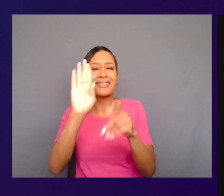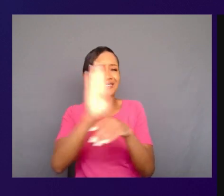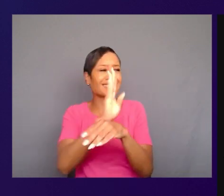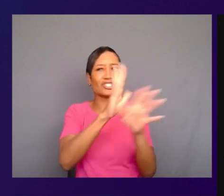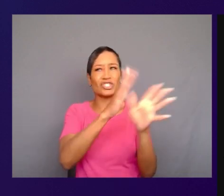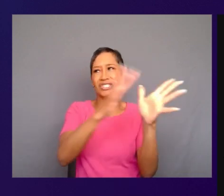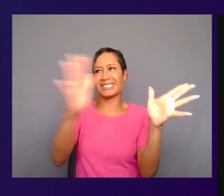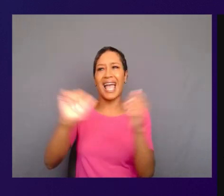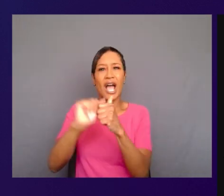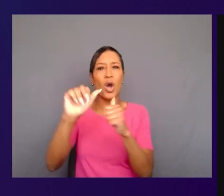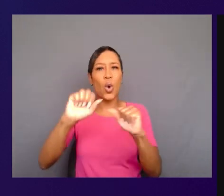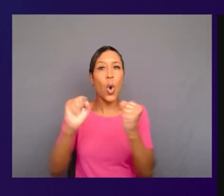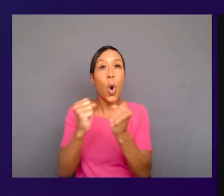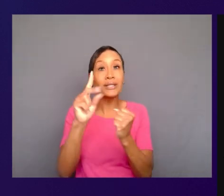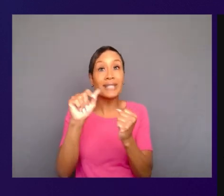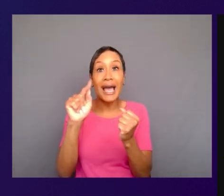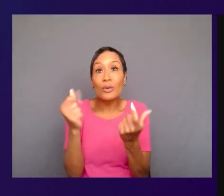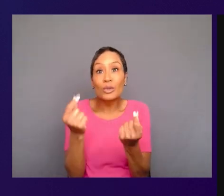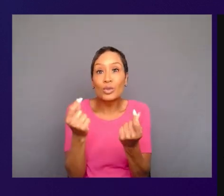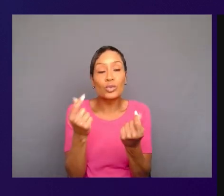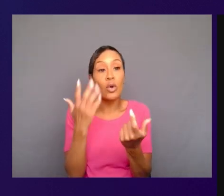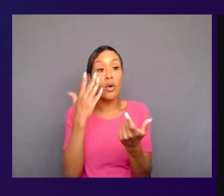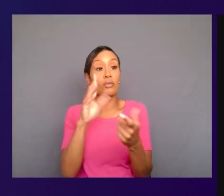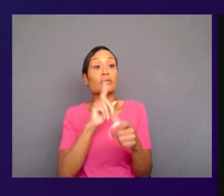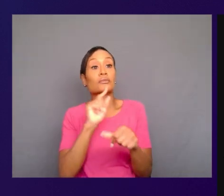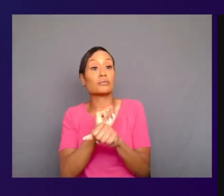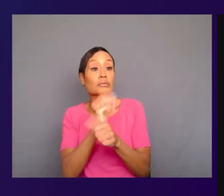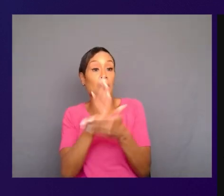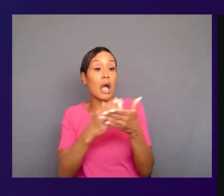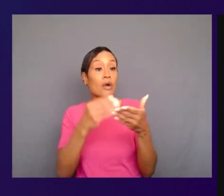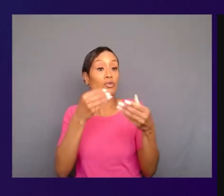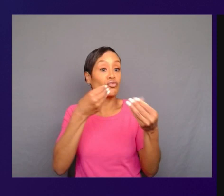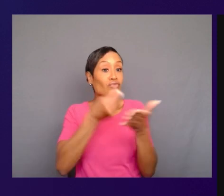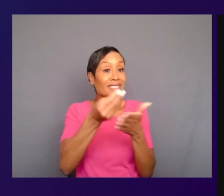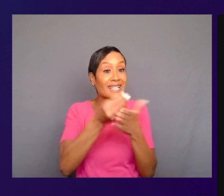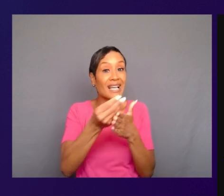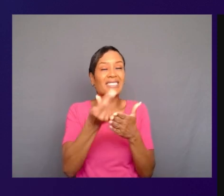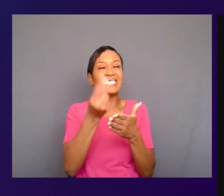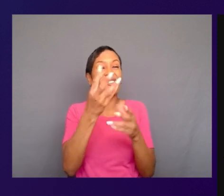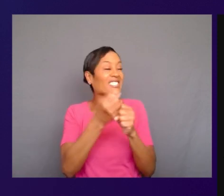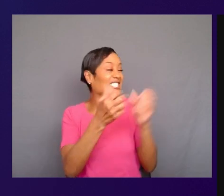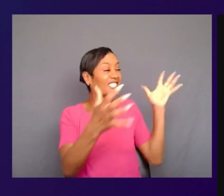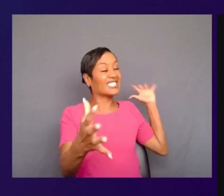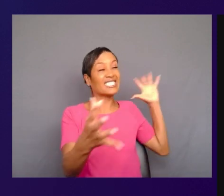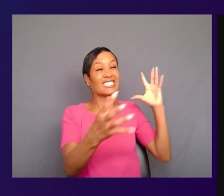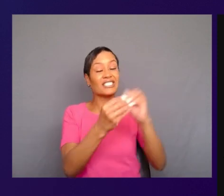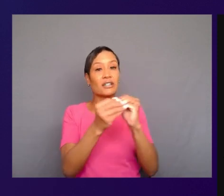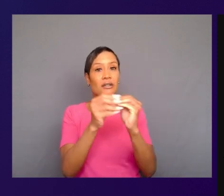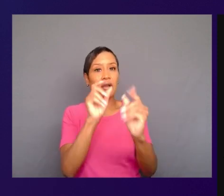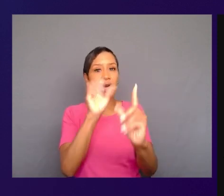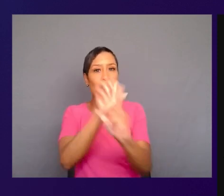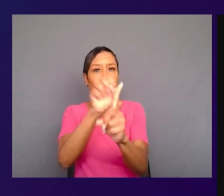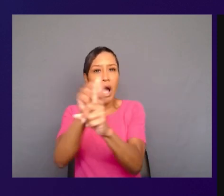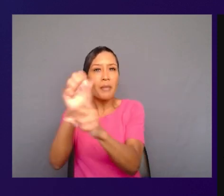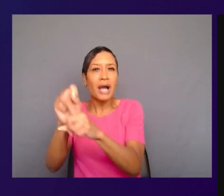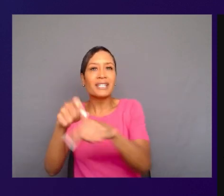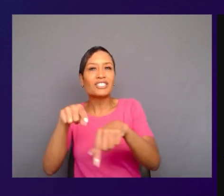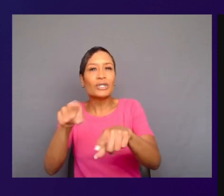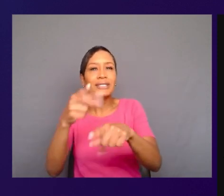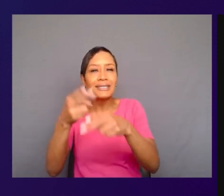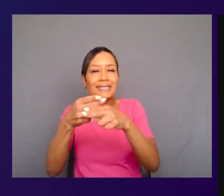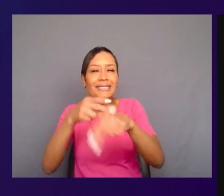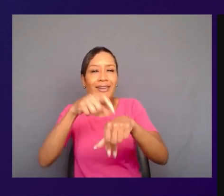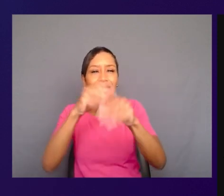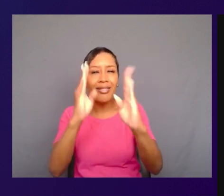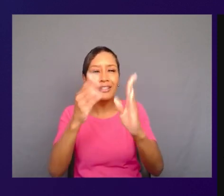to use. For example, in retail, some customers analyze data from several years to spot seasonal shopping trends. In some industries,